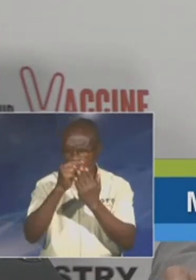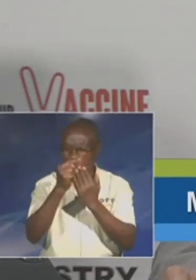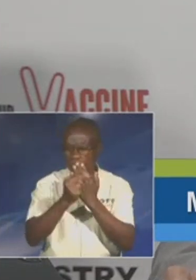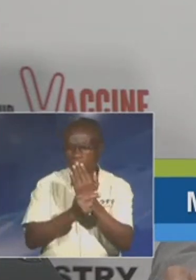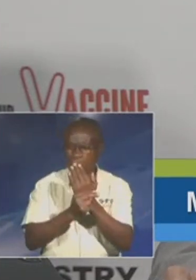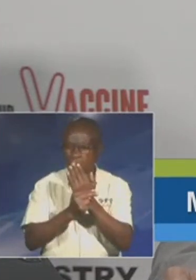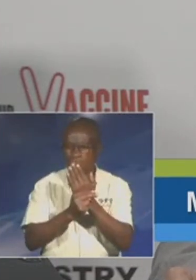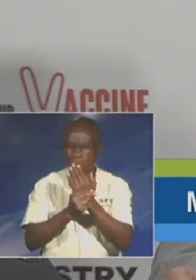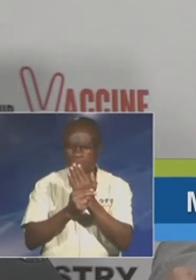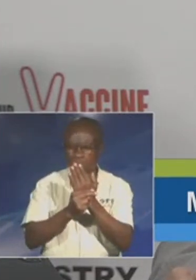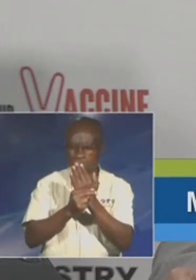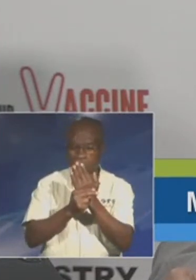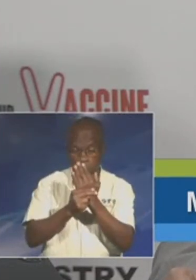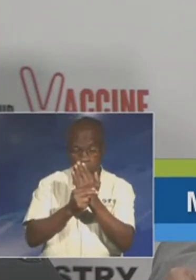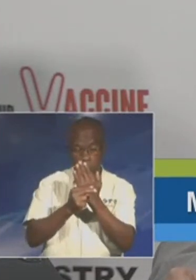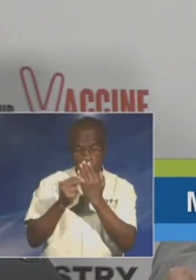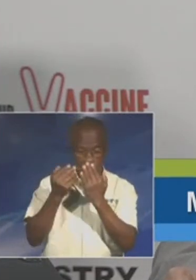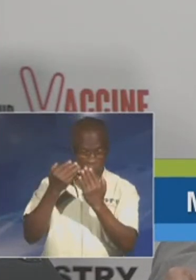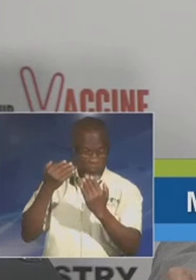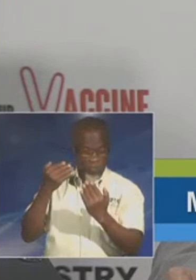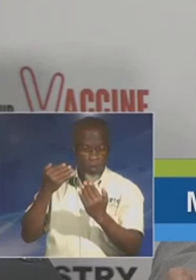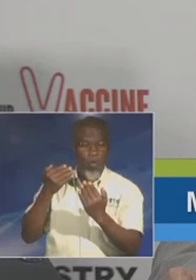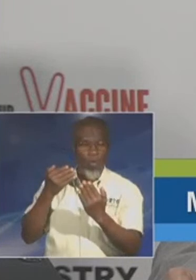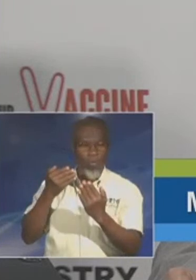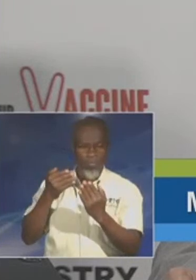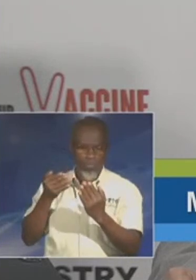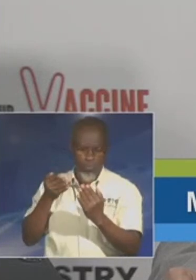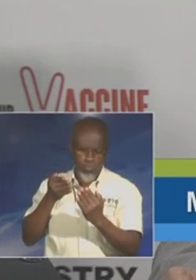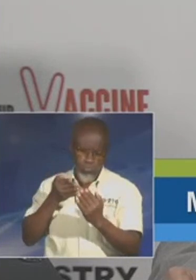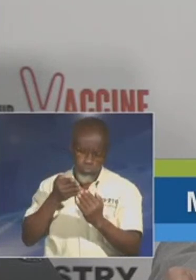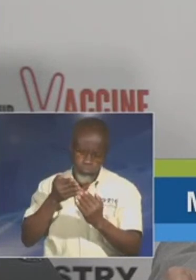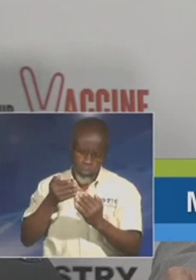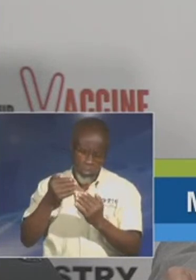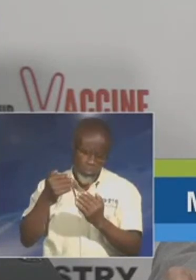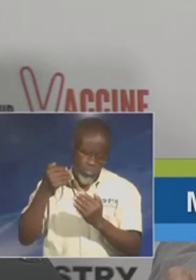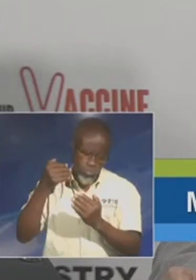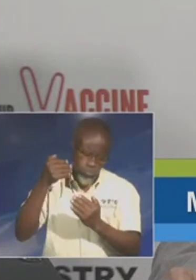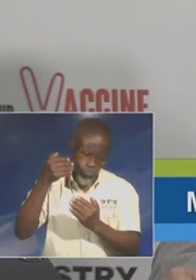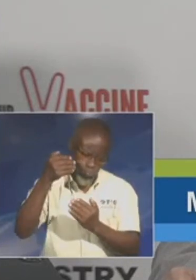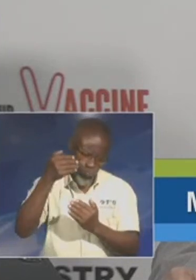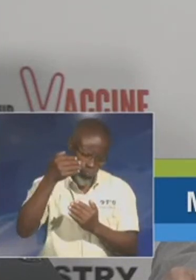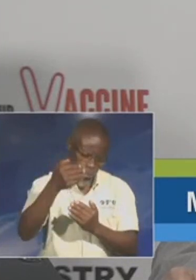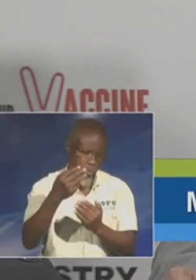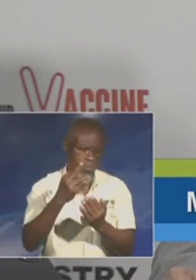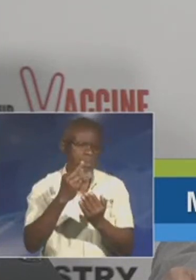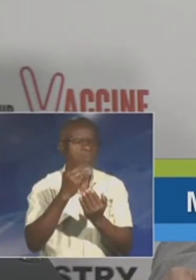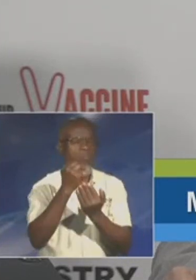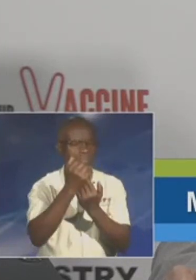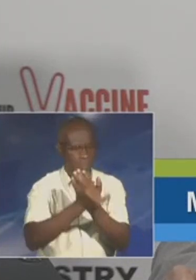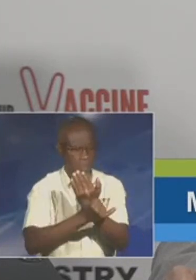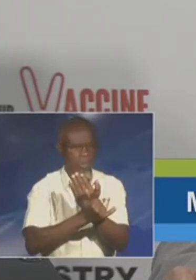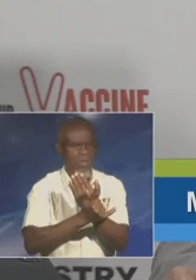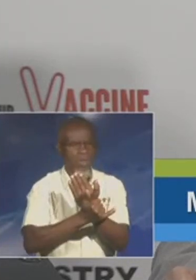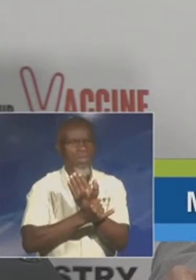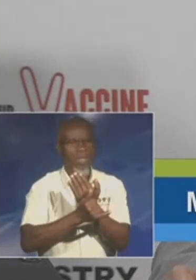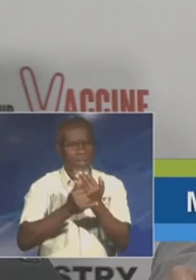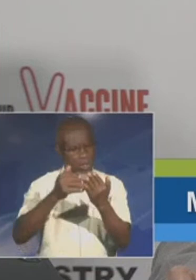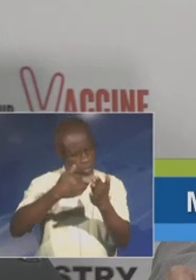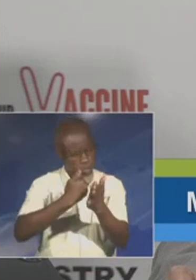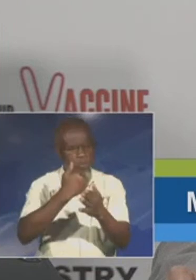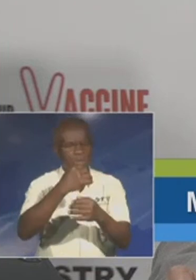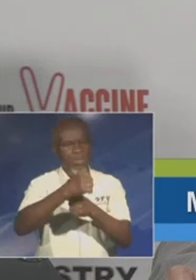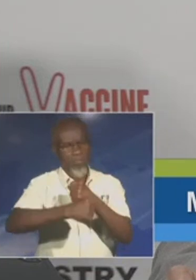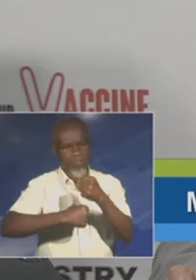there up to Saturday. We had a men's wellness clinic. We were giving out flu shots. We were giving out every